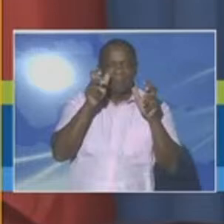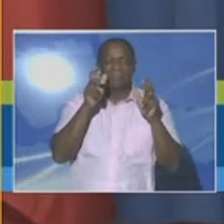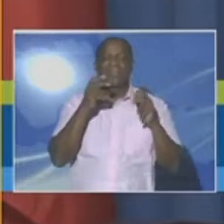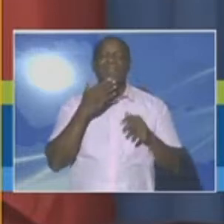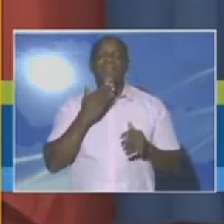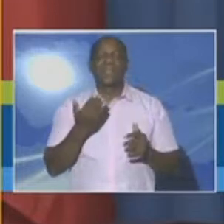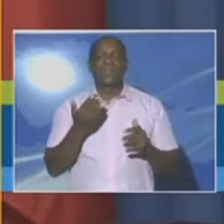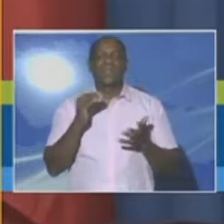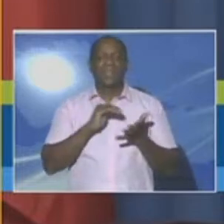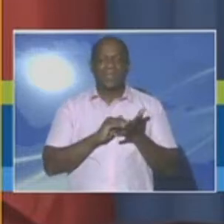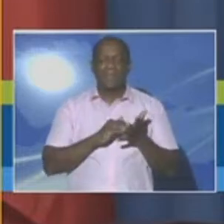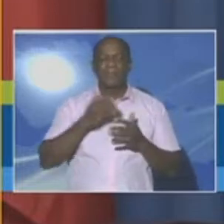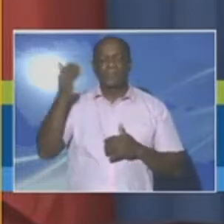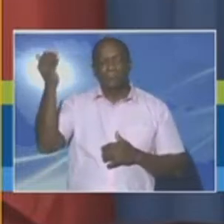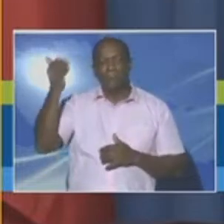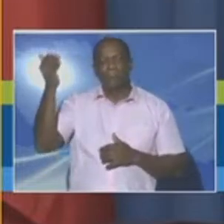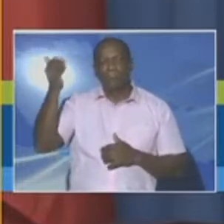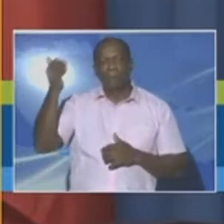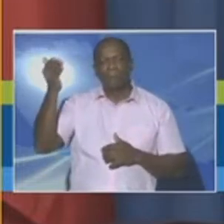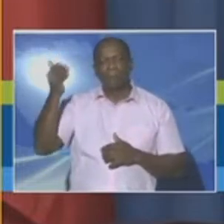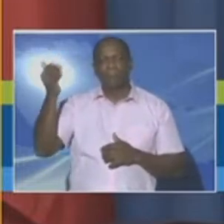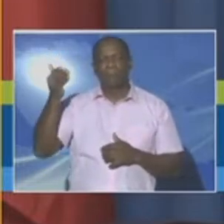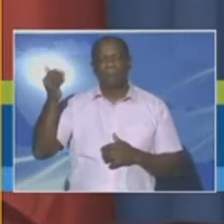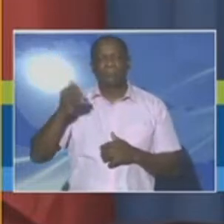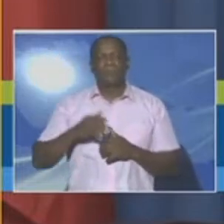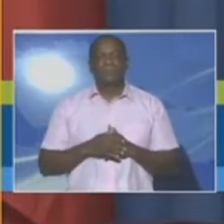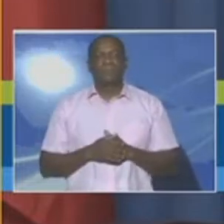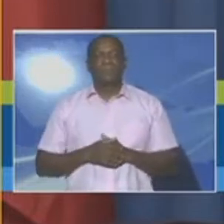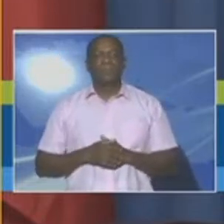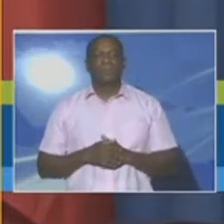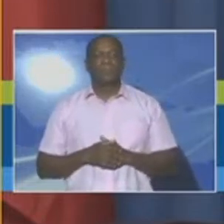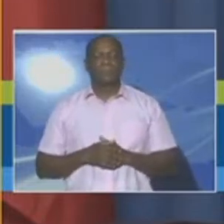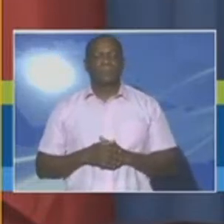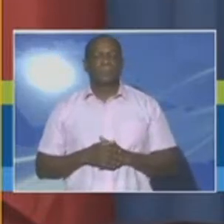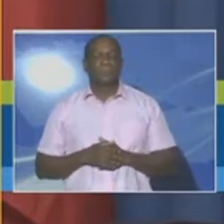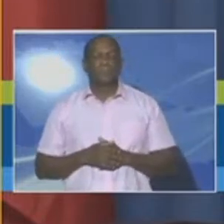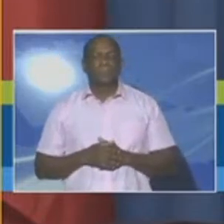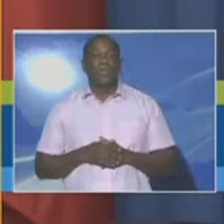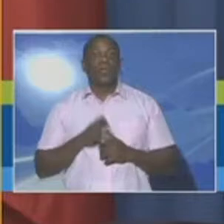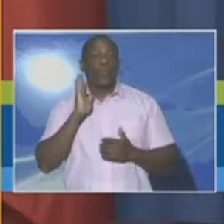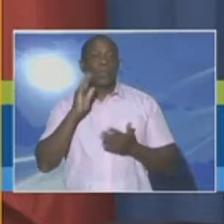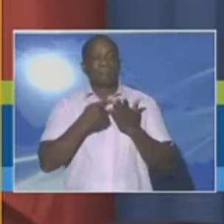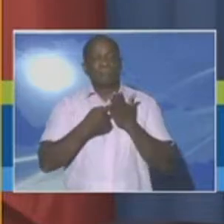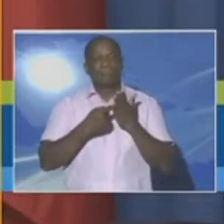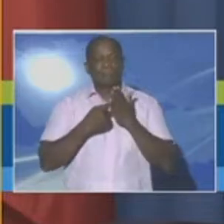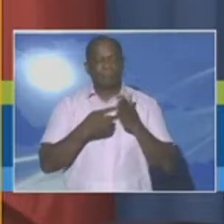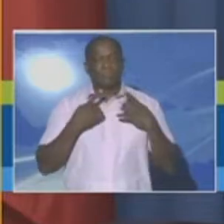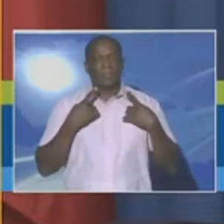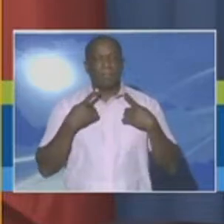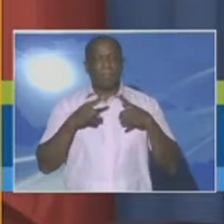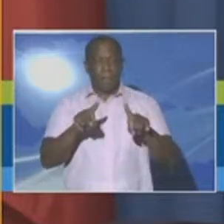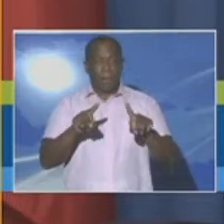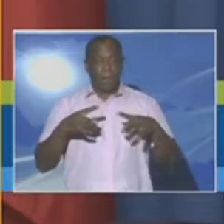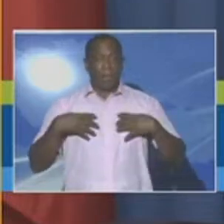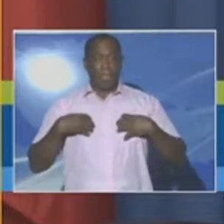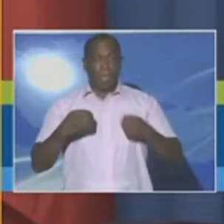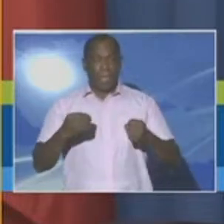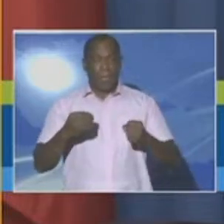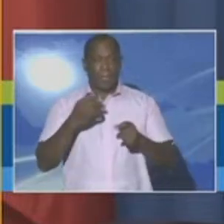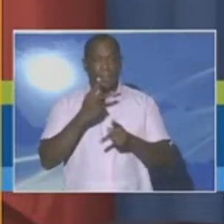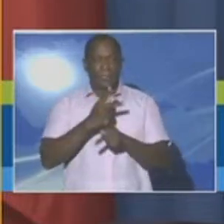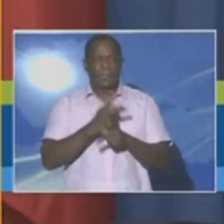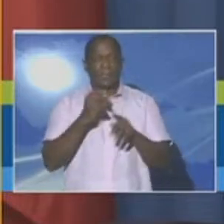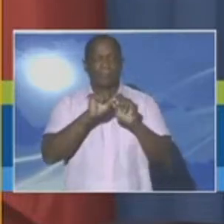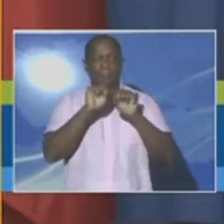opportunity to present some information on the parallel healthcare system. This information is as of 8